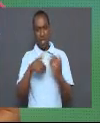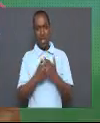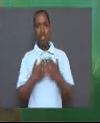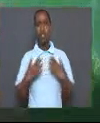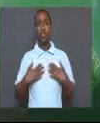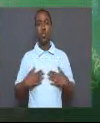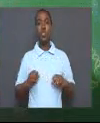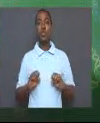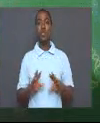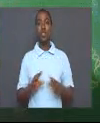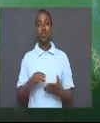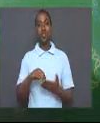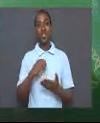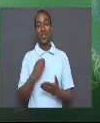body.